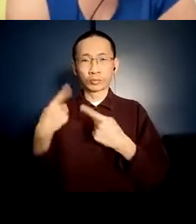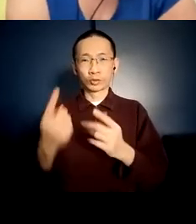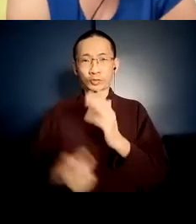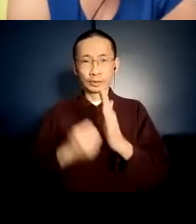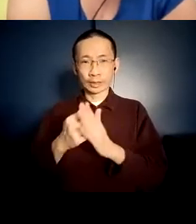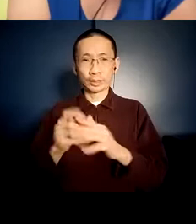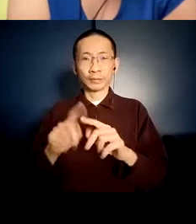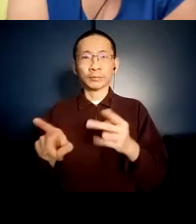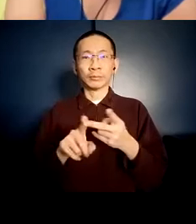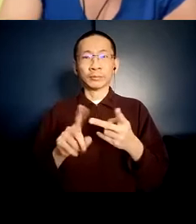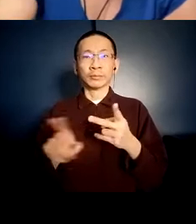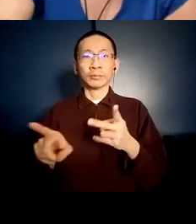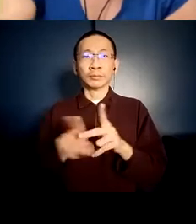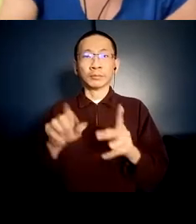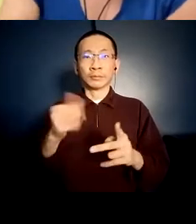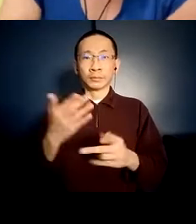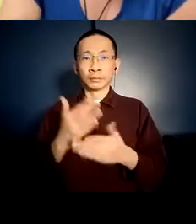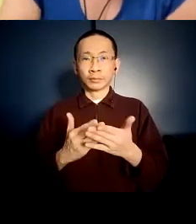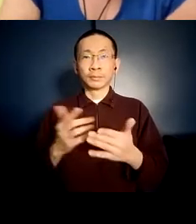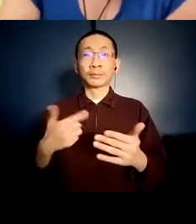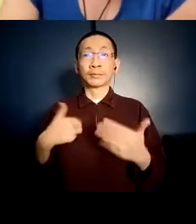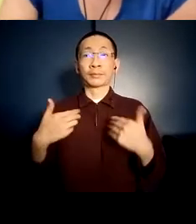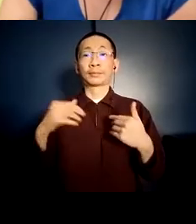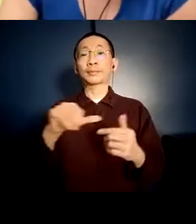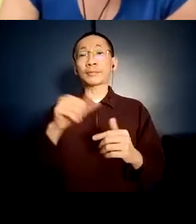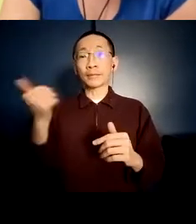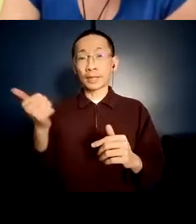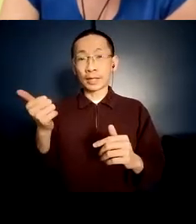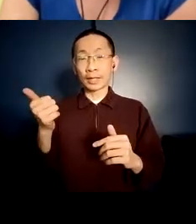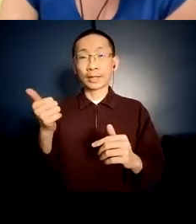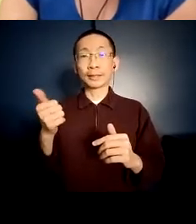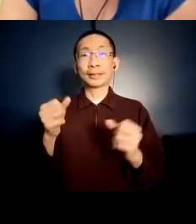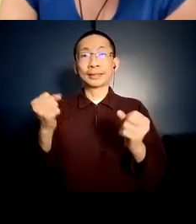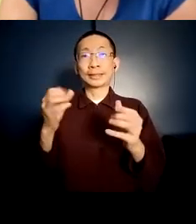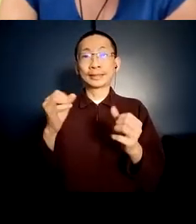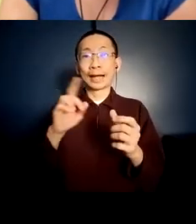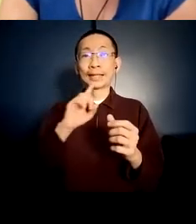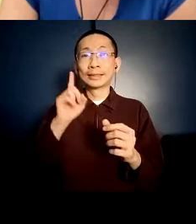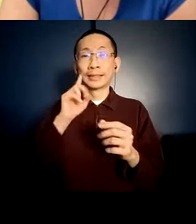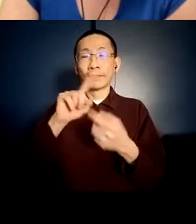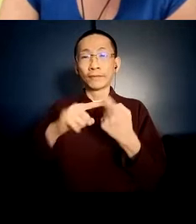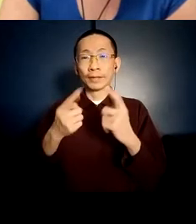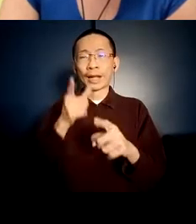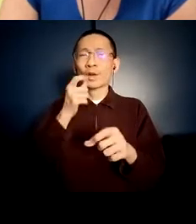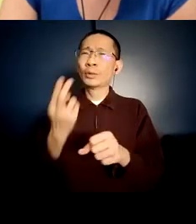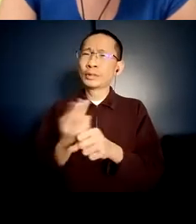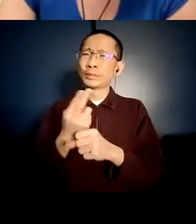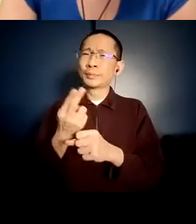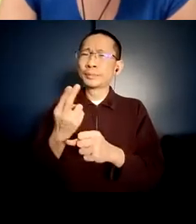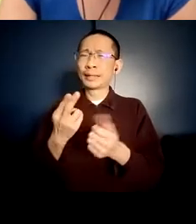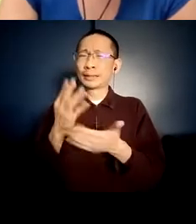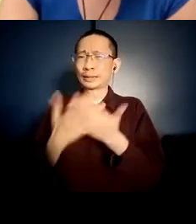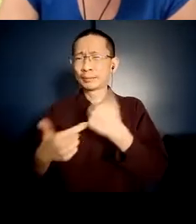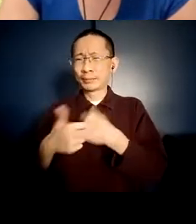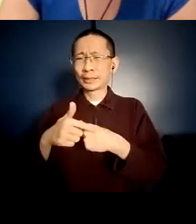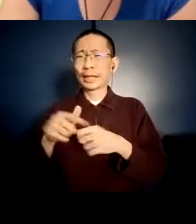another part of it too is that I had another signing deaf friend who spent a little while being a roommate